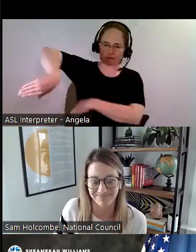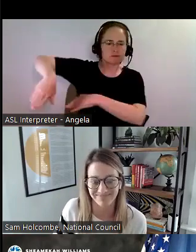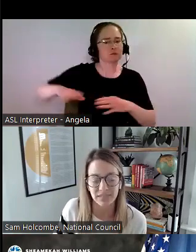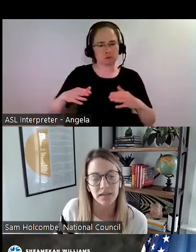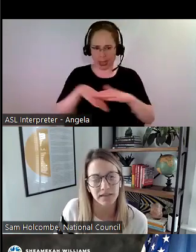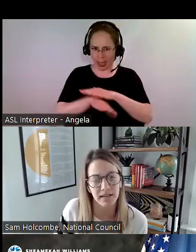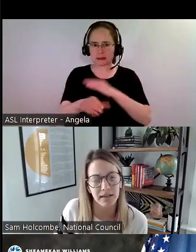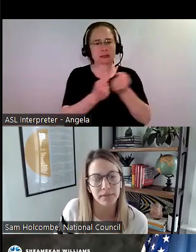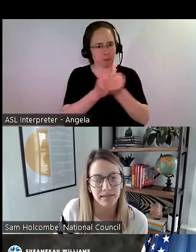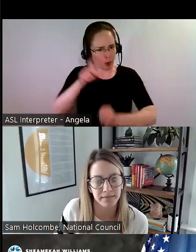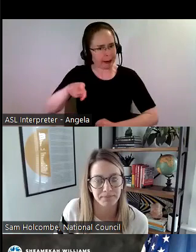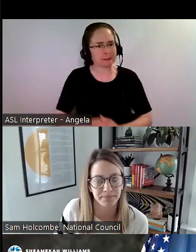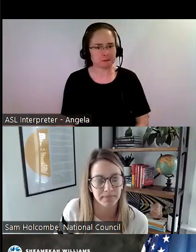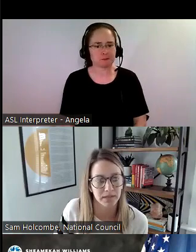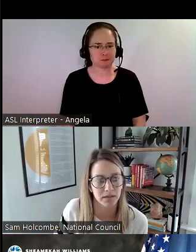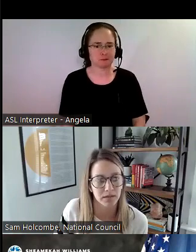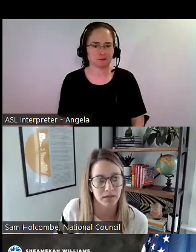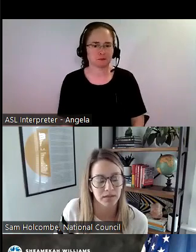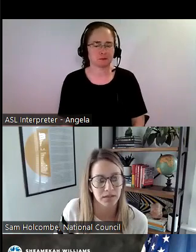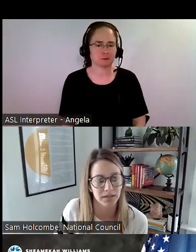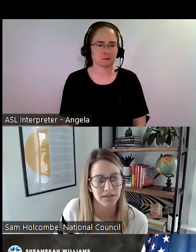they need. Next slide, please.